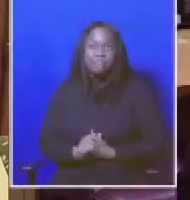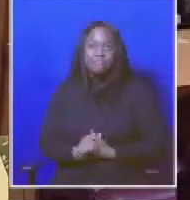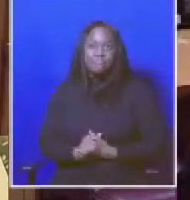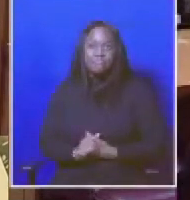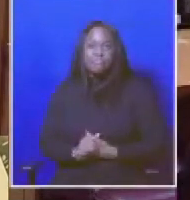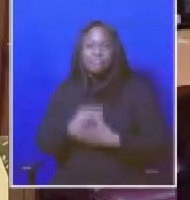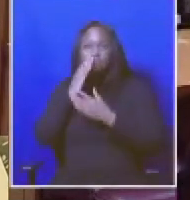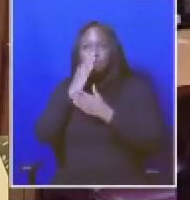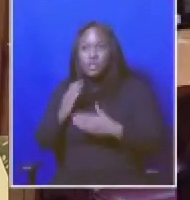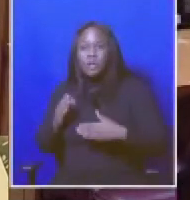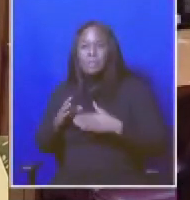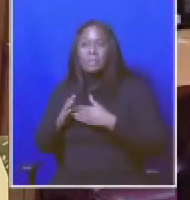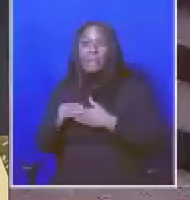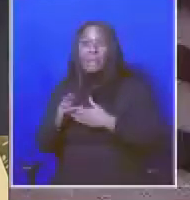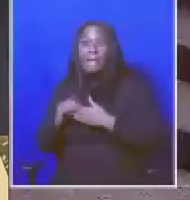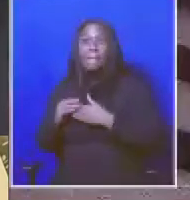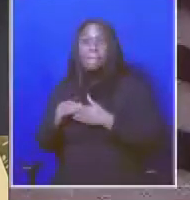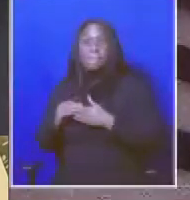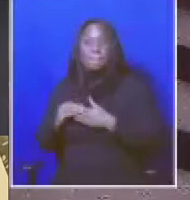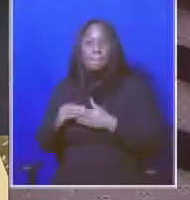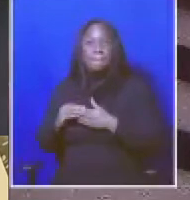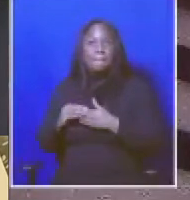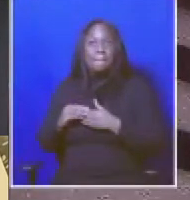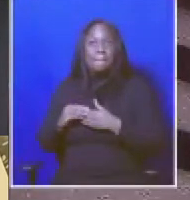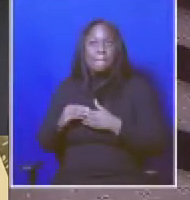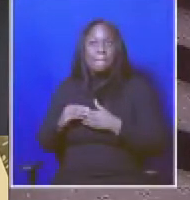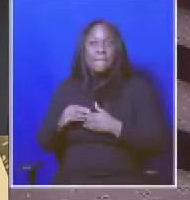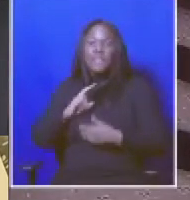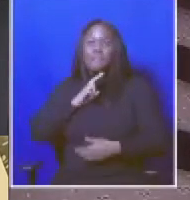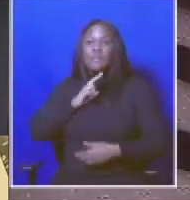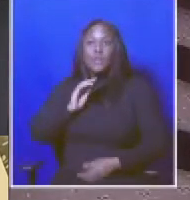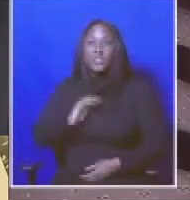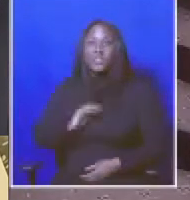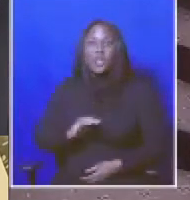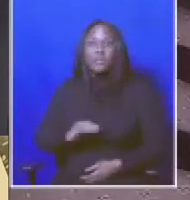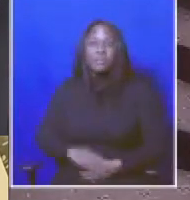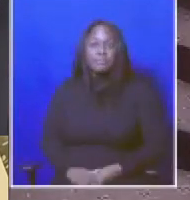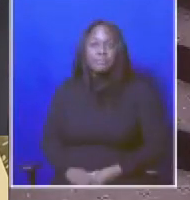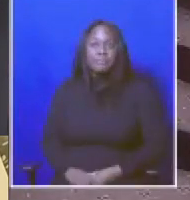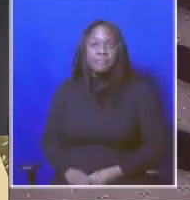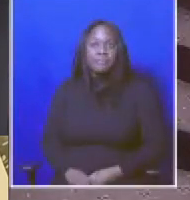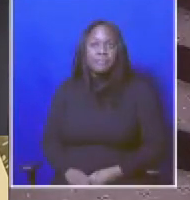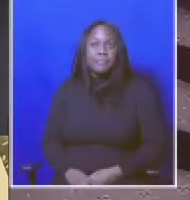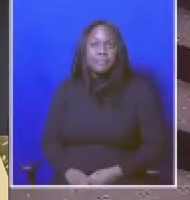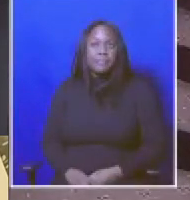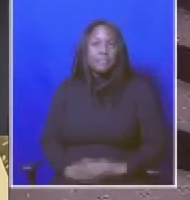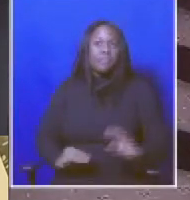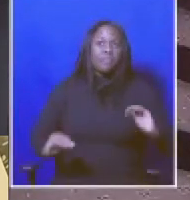and but this was the